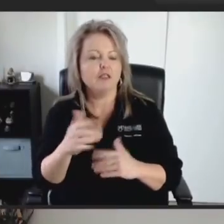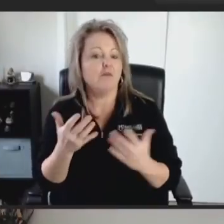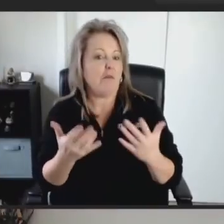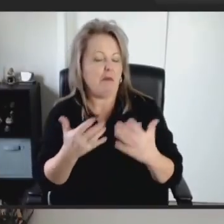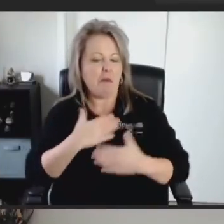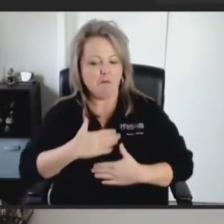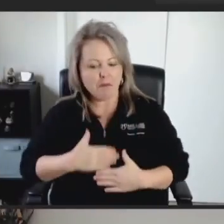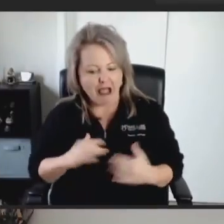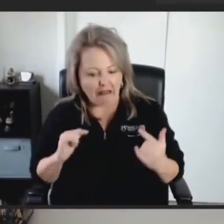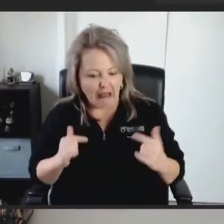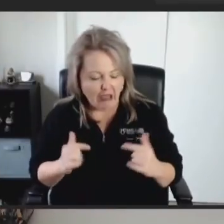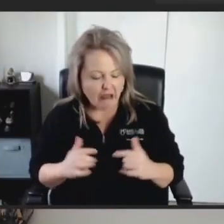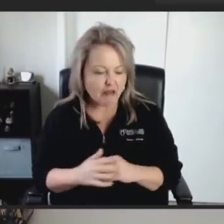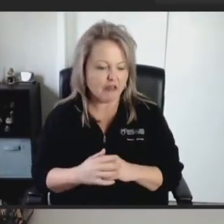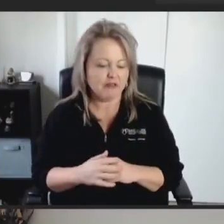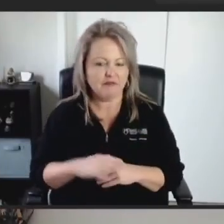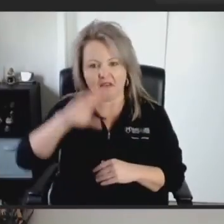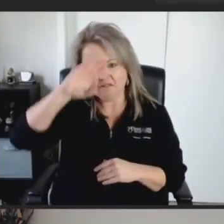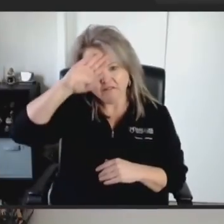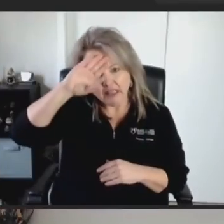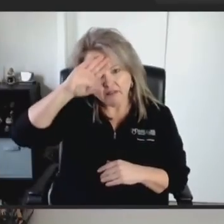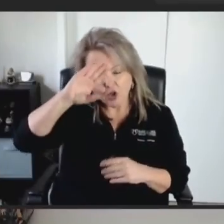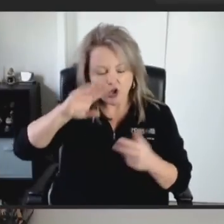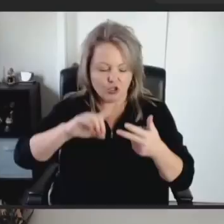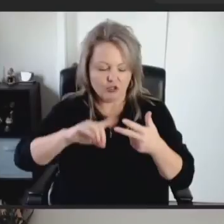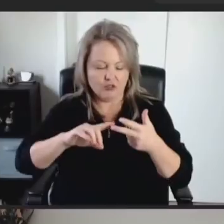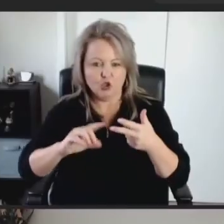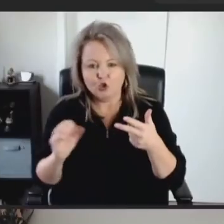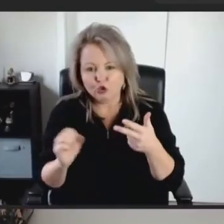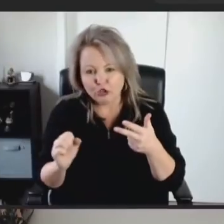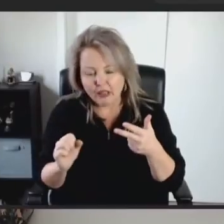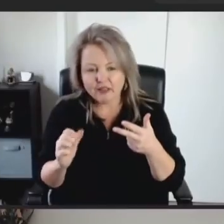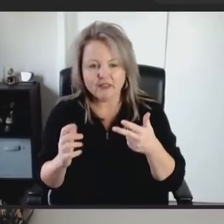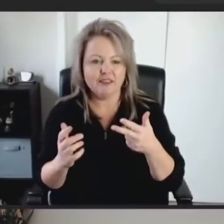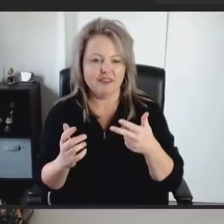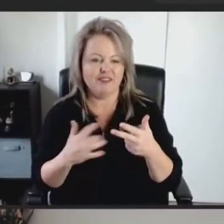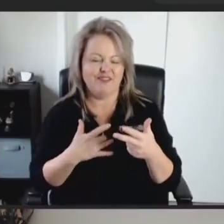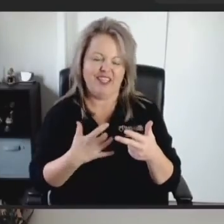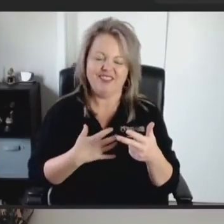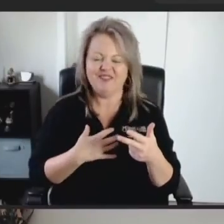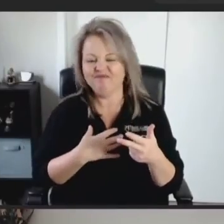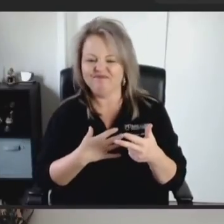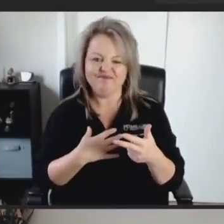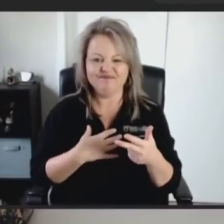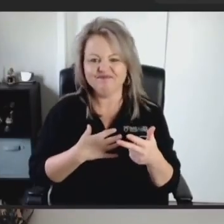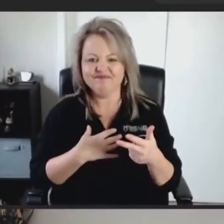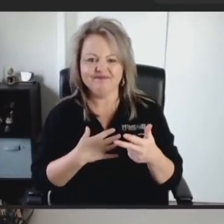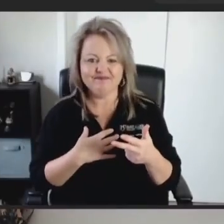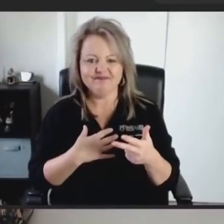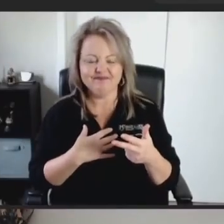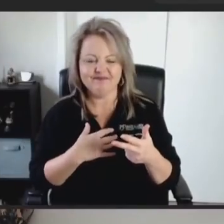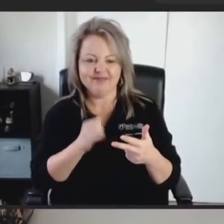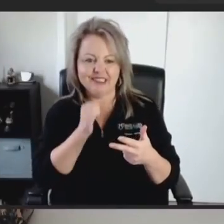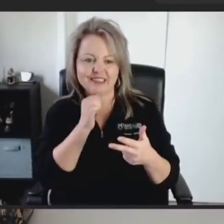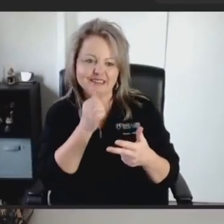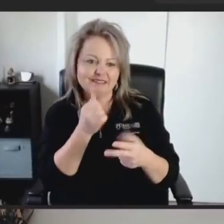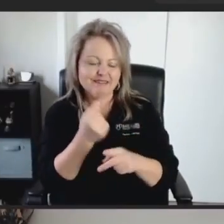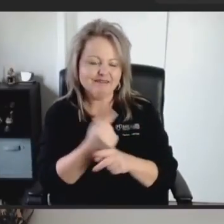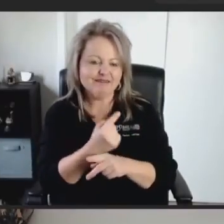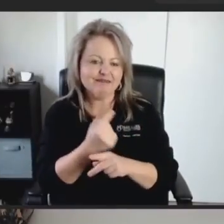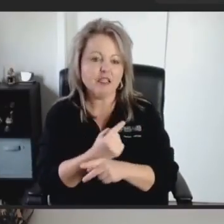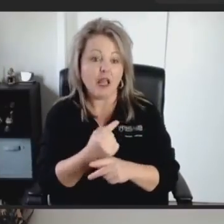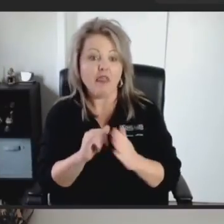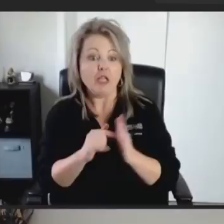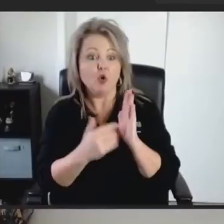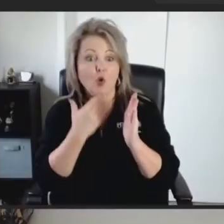body aches, you may get some fevers, you may get some chills, just kind of feel a little under the weather. That's actually a good sign that your